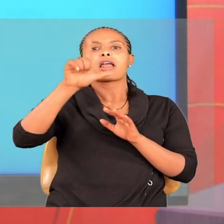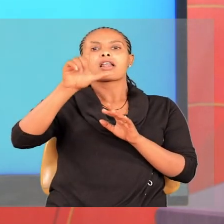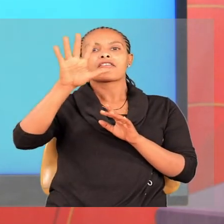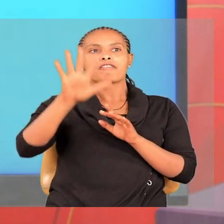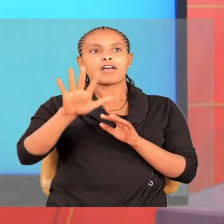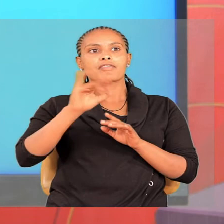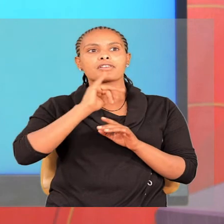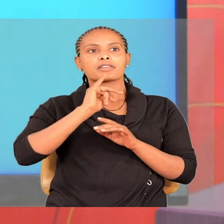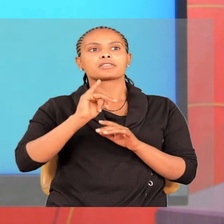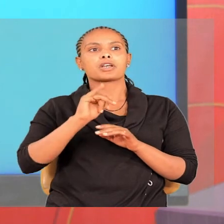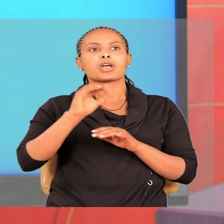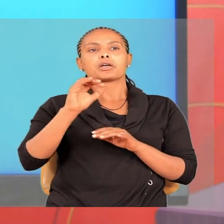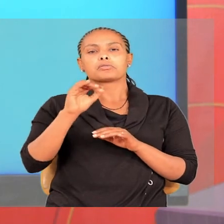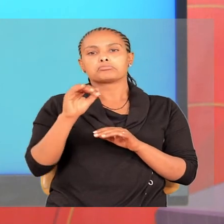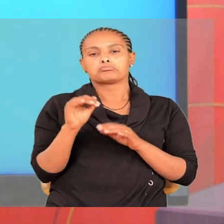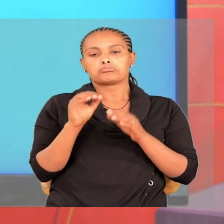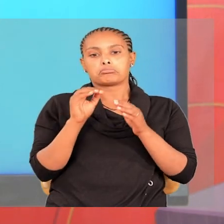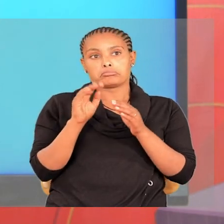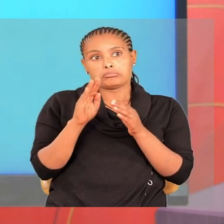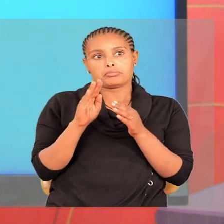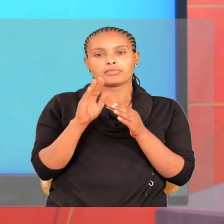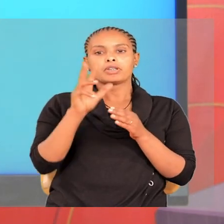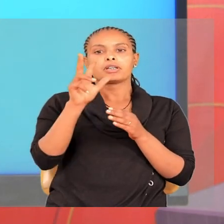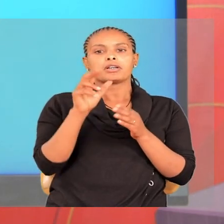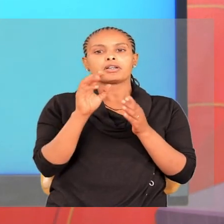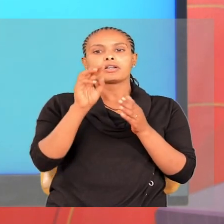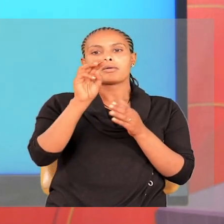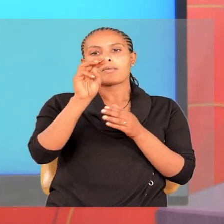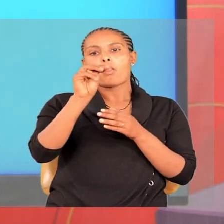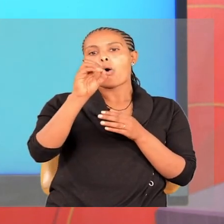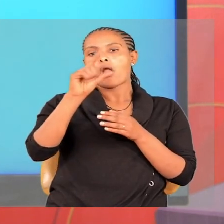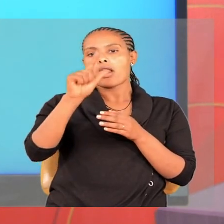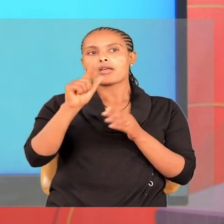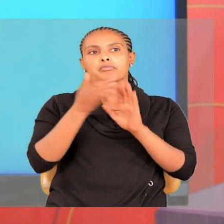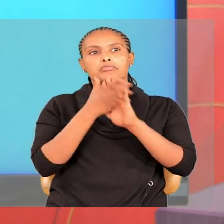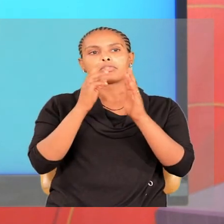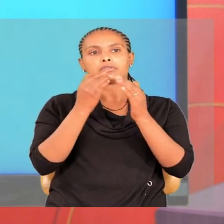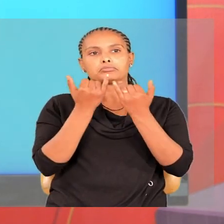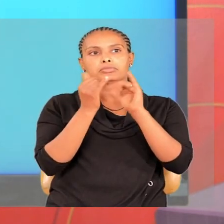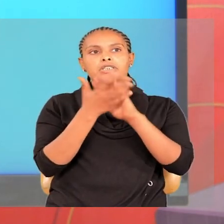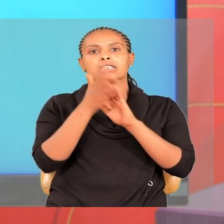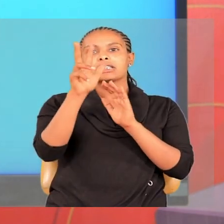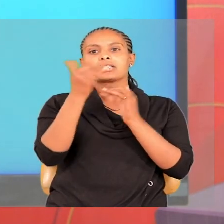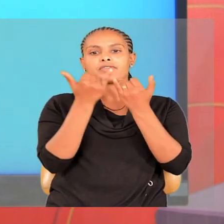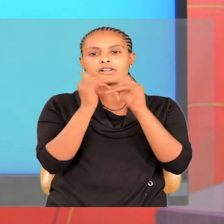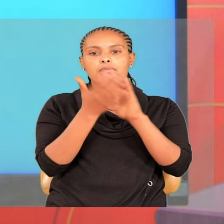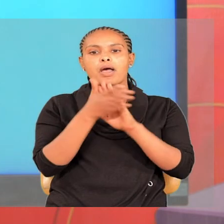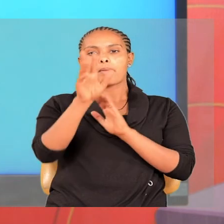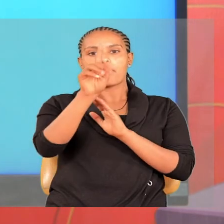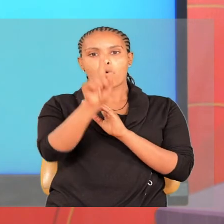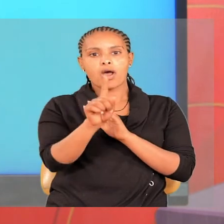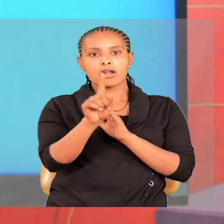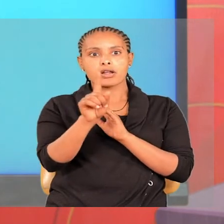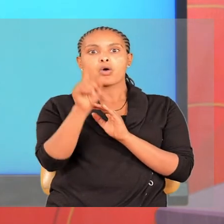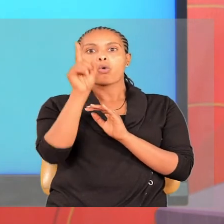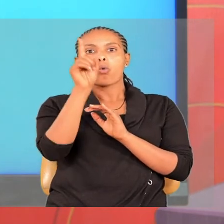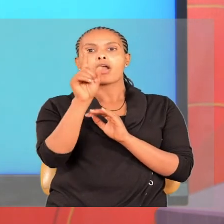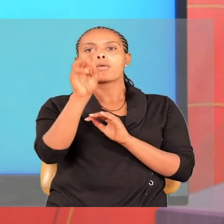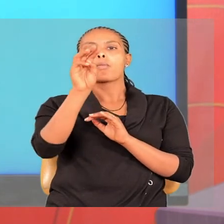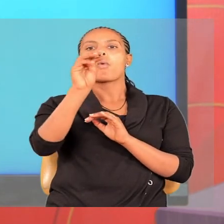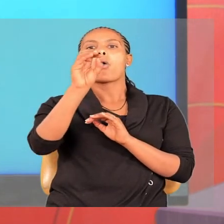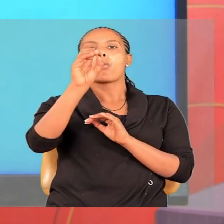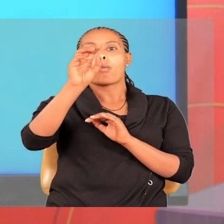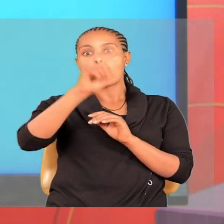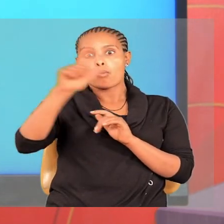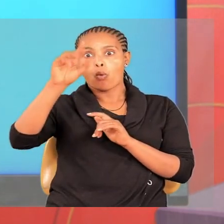is concentration by definition is number of mole divided by volume. 3 divided by 1 is 1 molar.